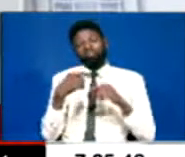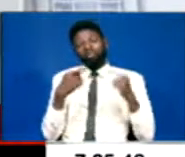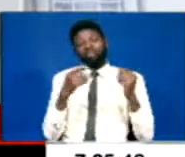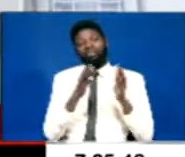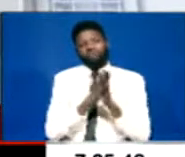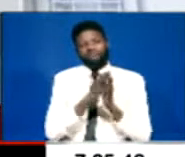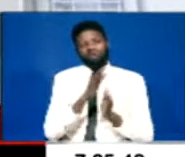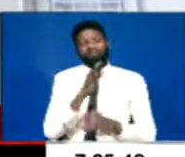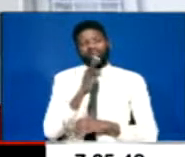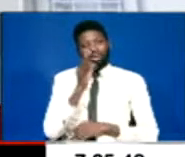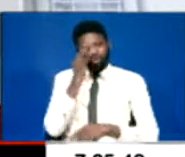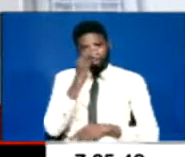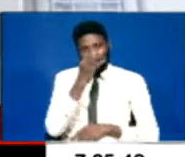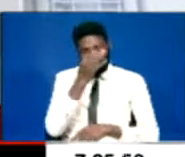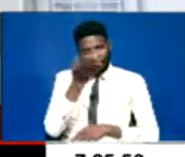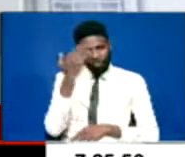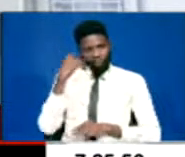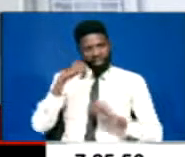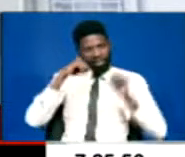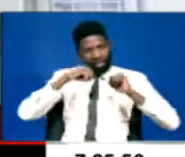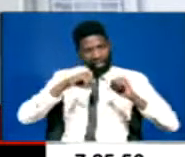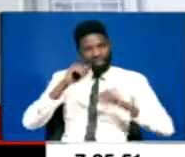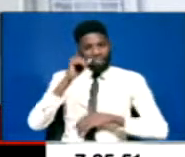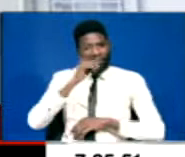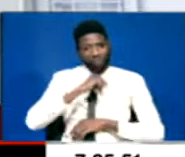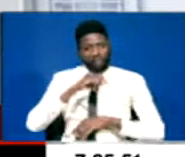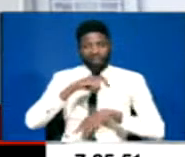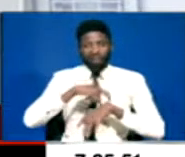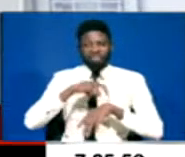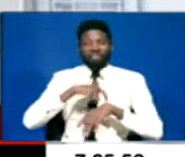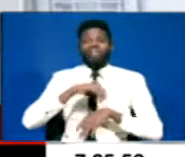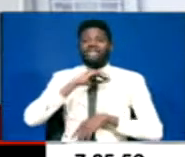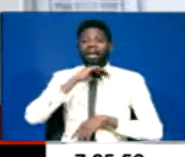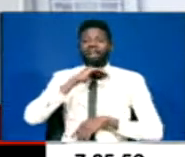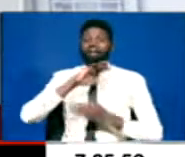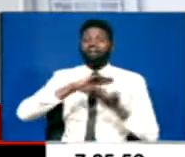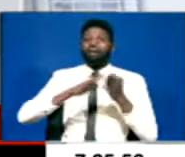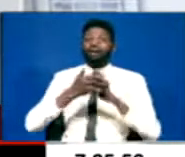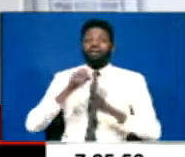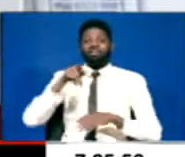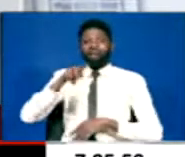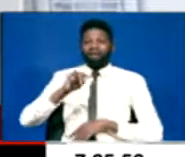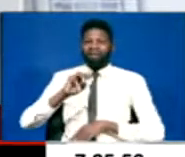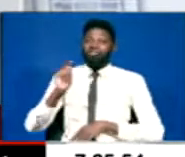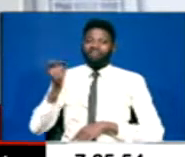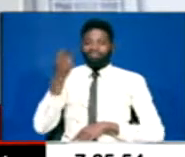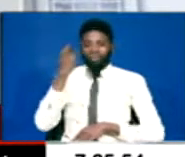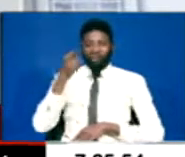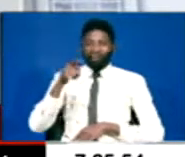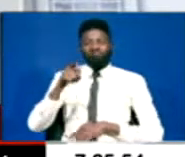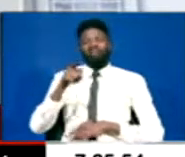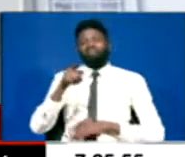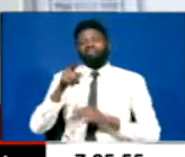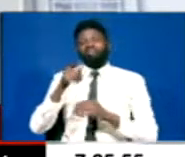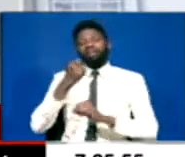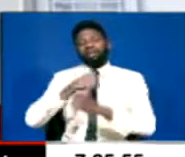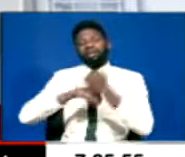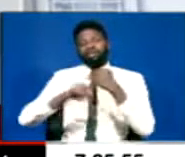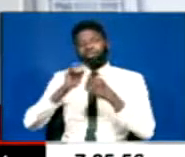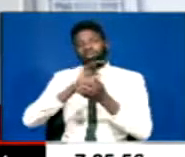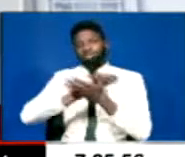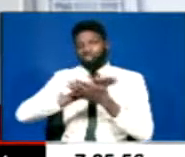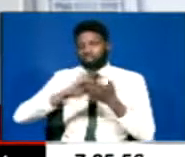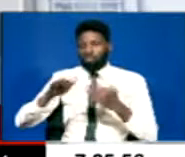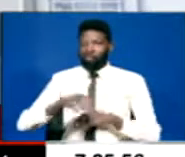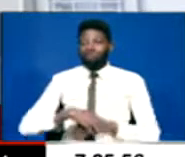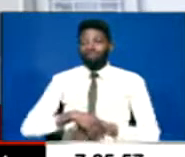pre-election memorandum of understanding where Raila Odinga would have become Prime Minister of Kenya. The orange team won against Kibaki's